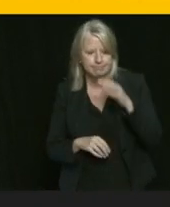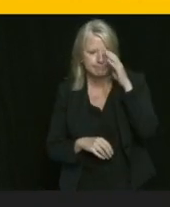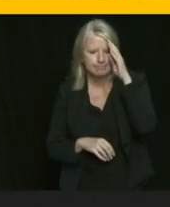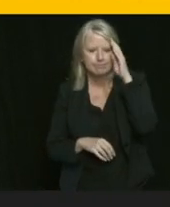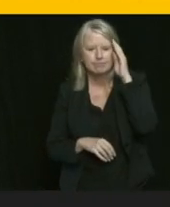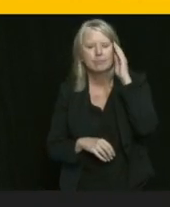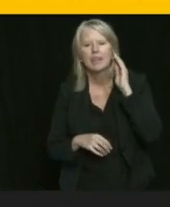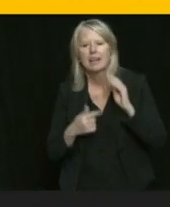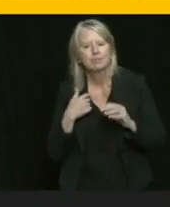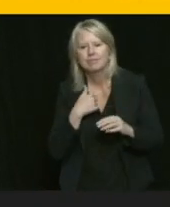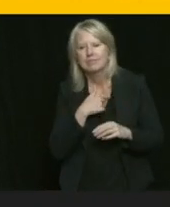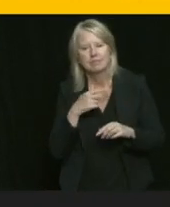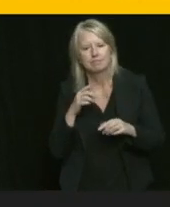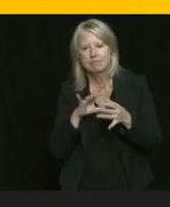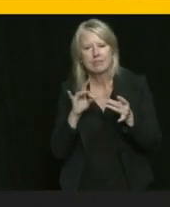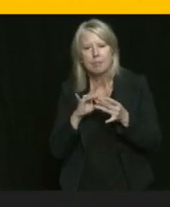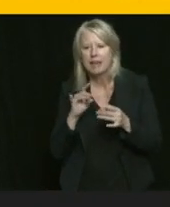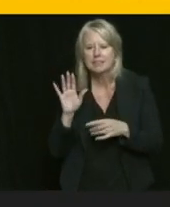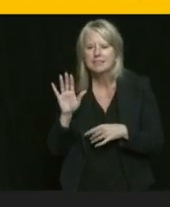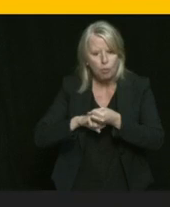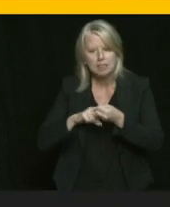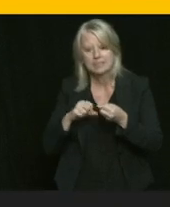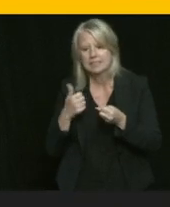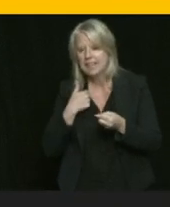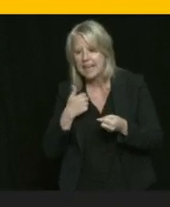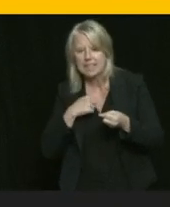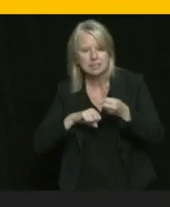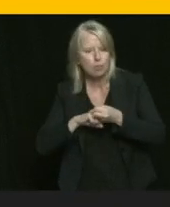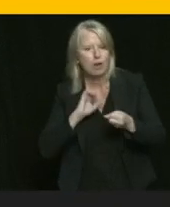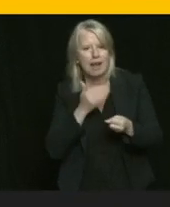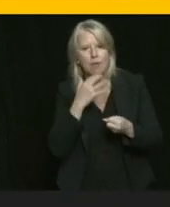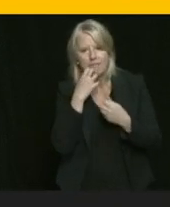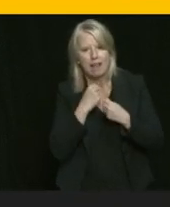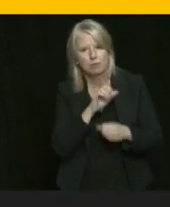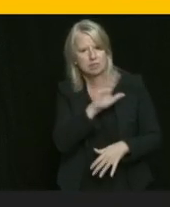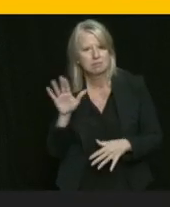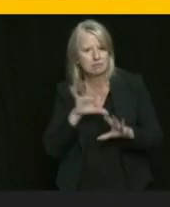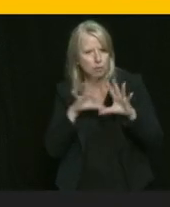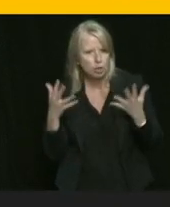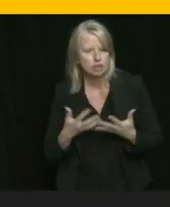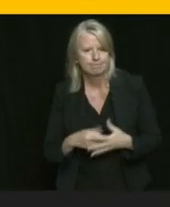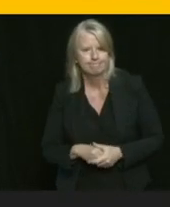I will not be commenting on the American election, of course. Support our values in the world.